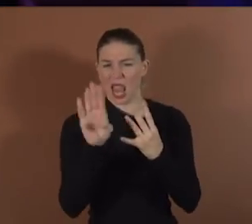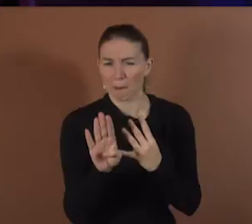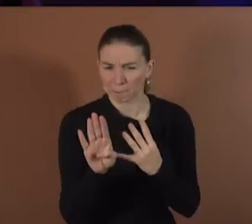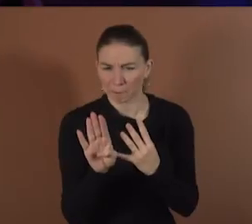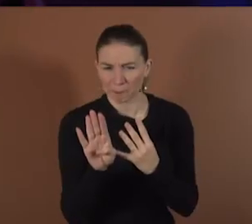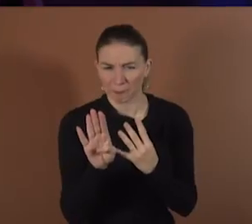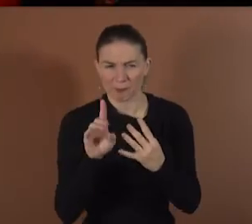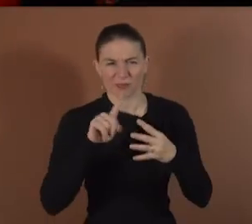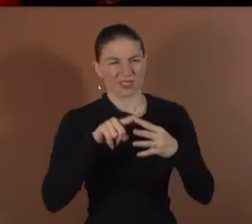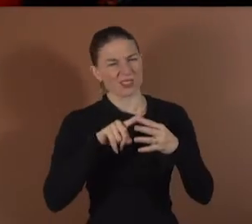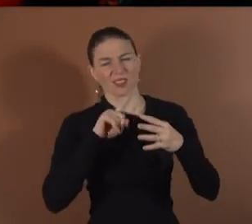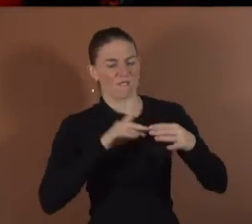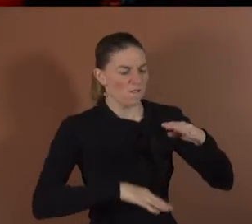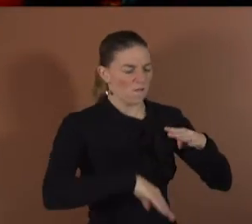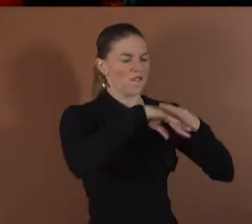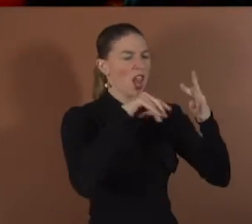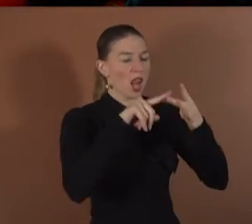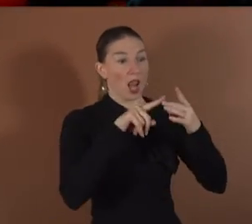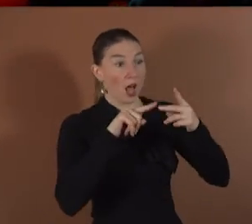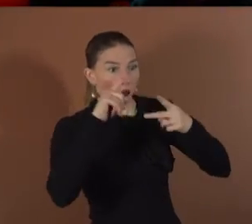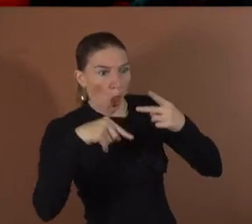And what we see is that those with power